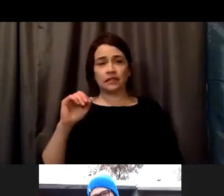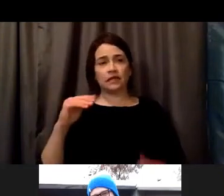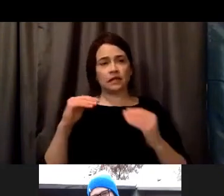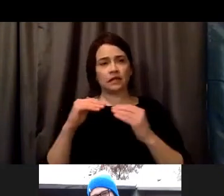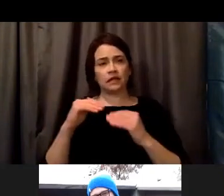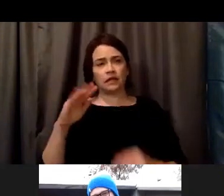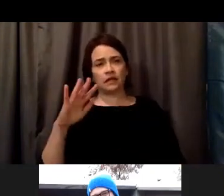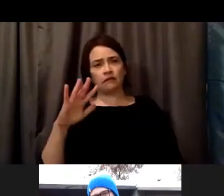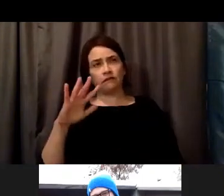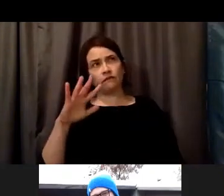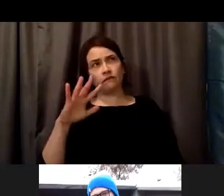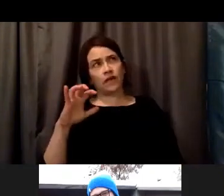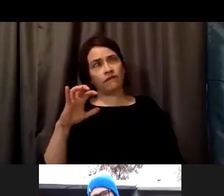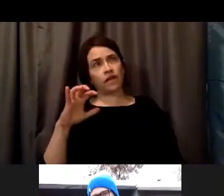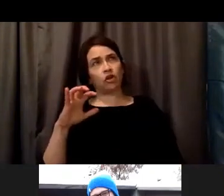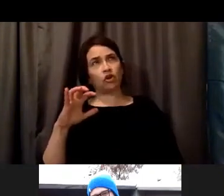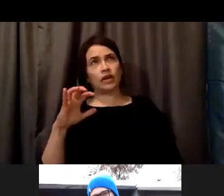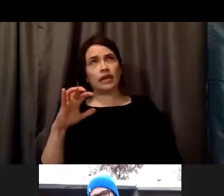583